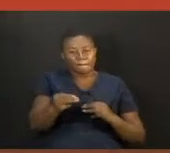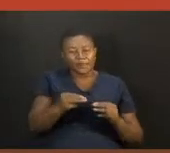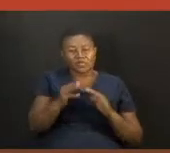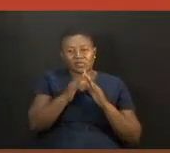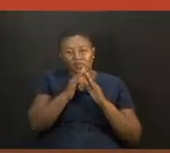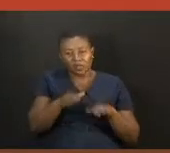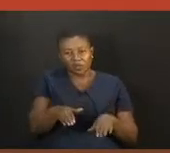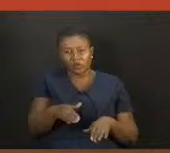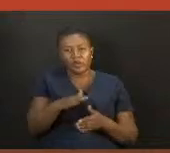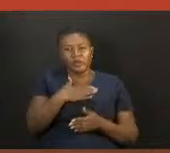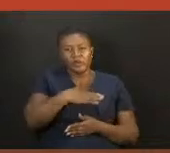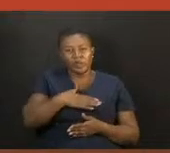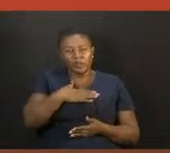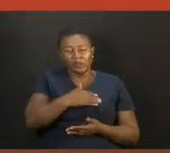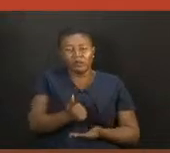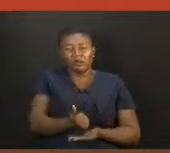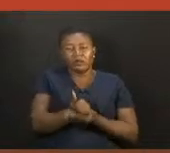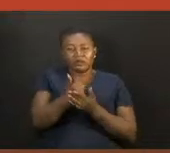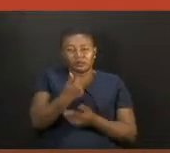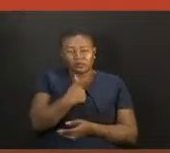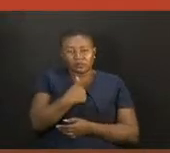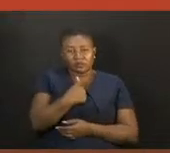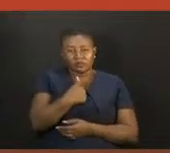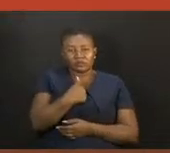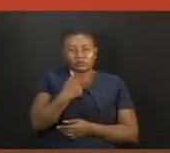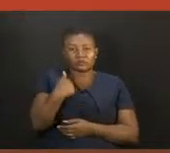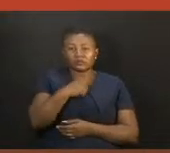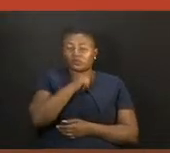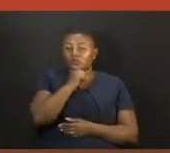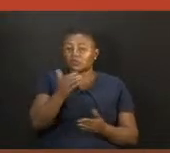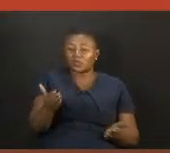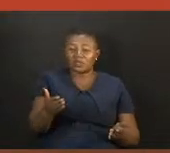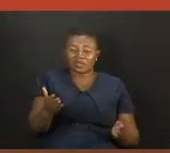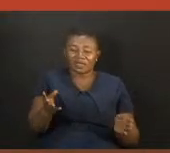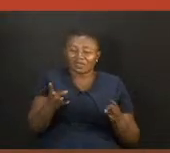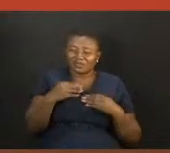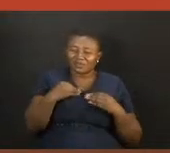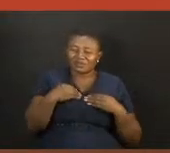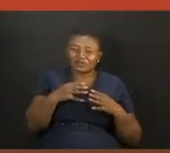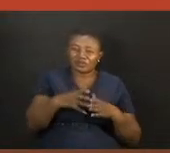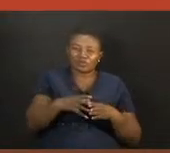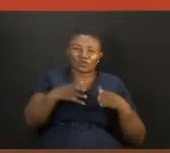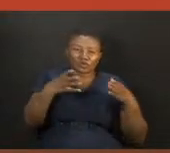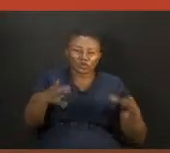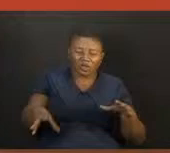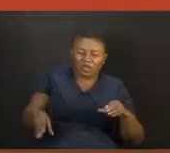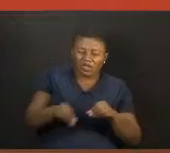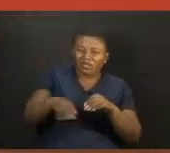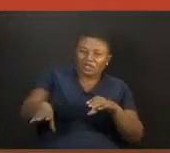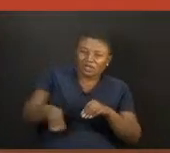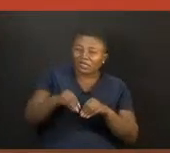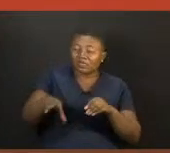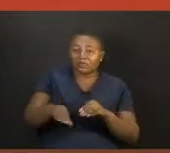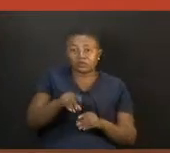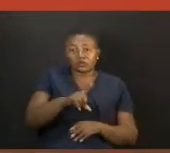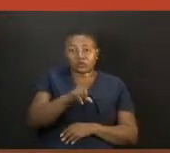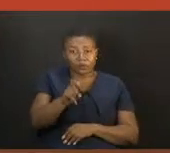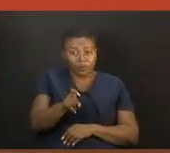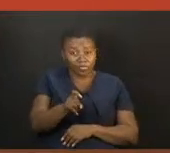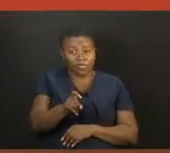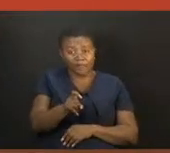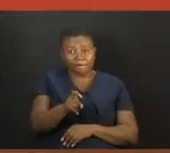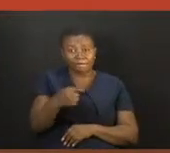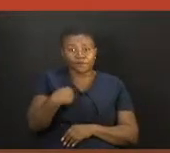me. I may not entertain a lot of supplementary questions, and you